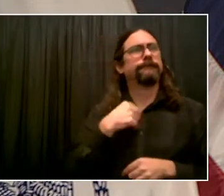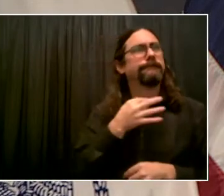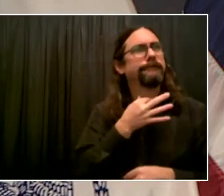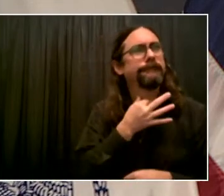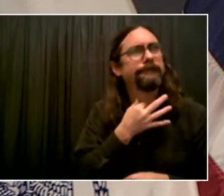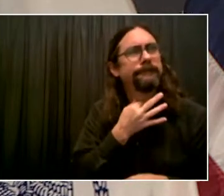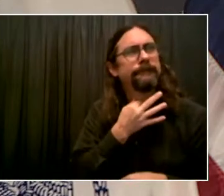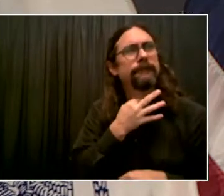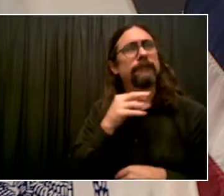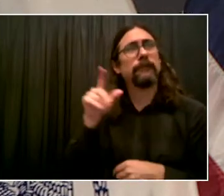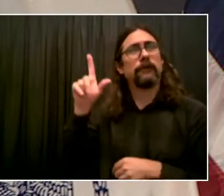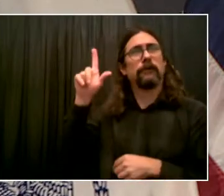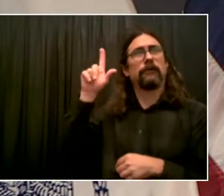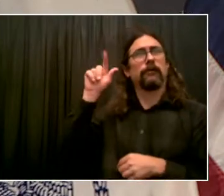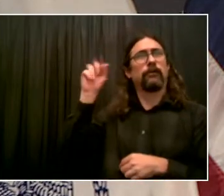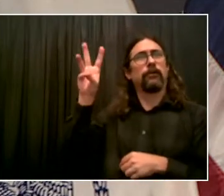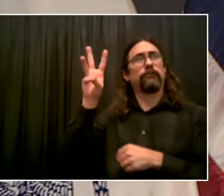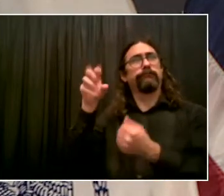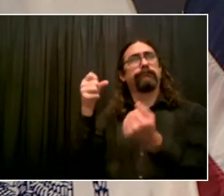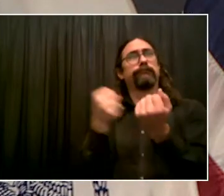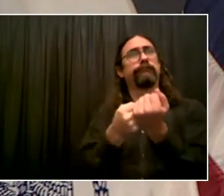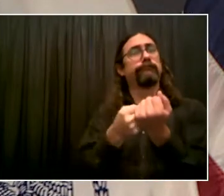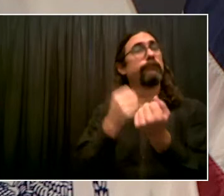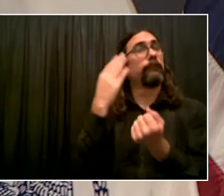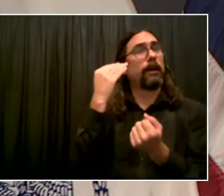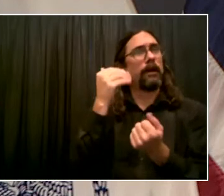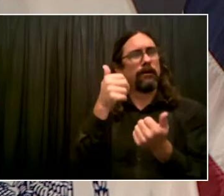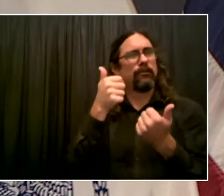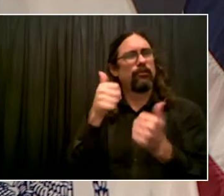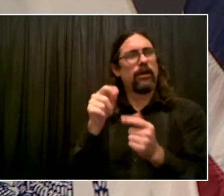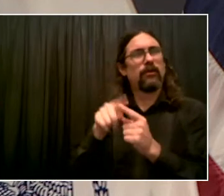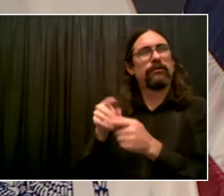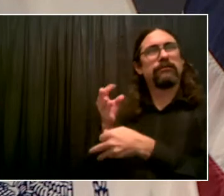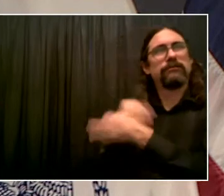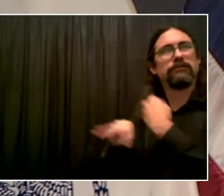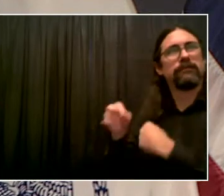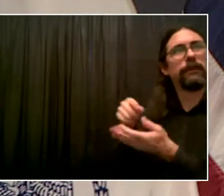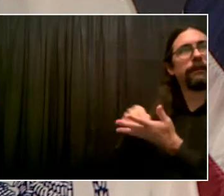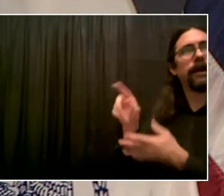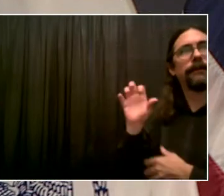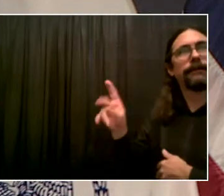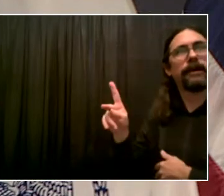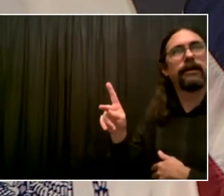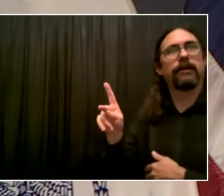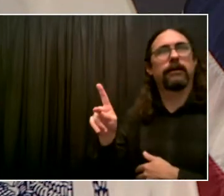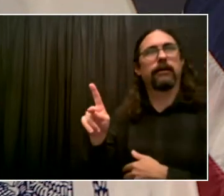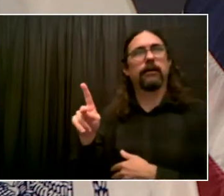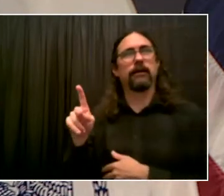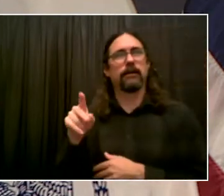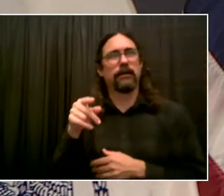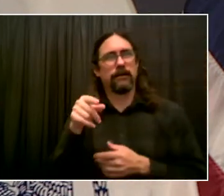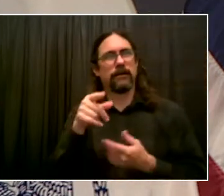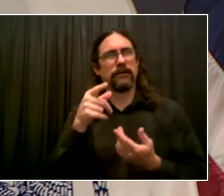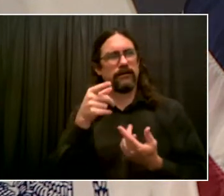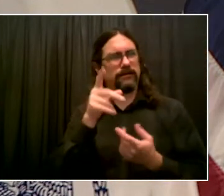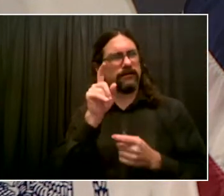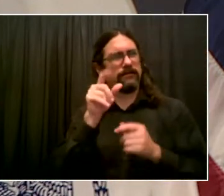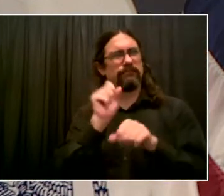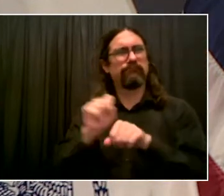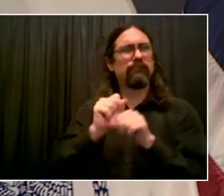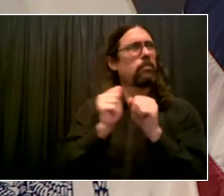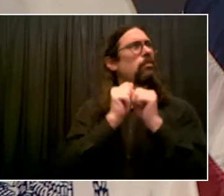other industry's workers affected by the pandemic, be entitled to this special law? So you asked 2 questions. The first one, of course